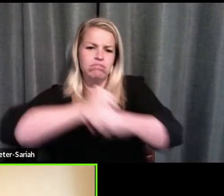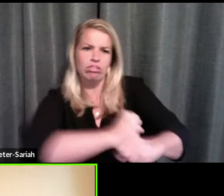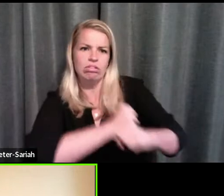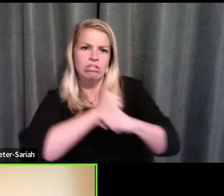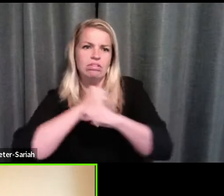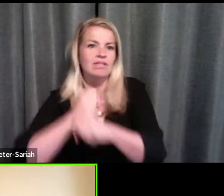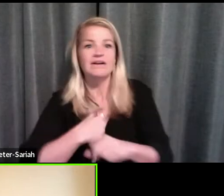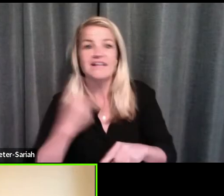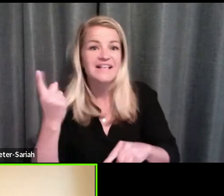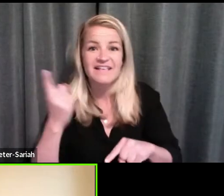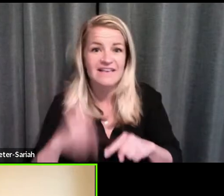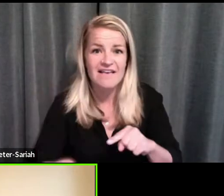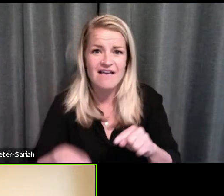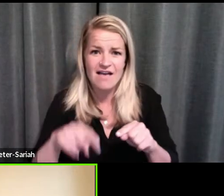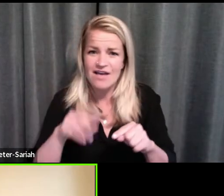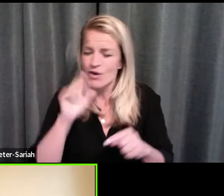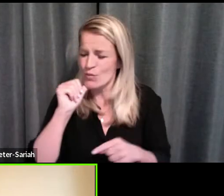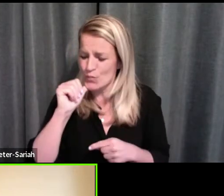back.